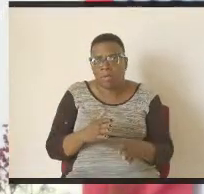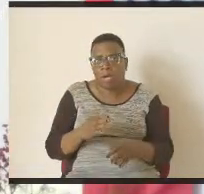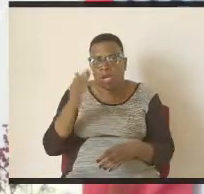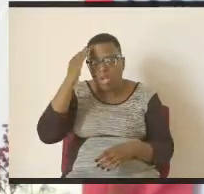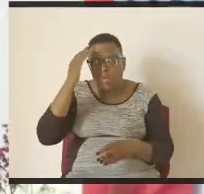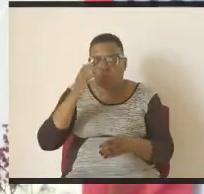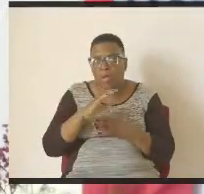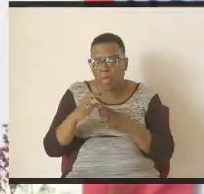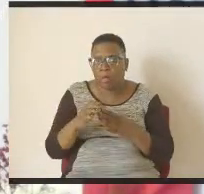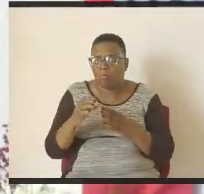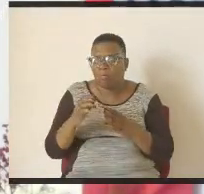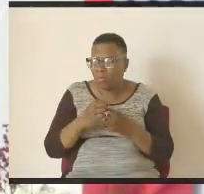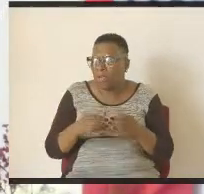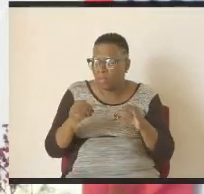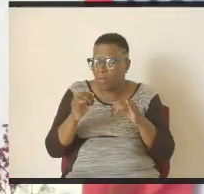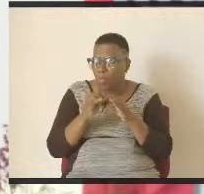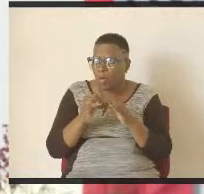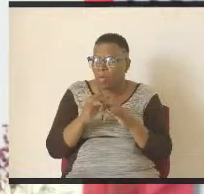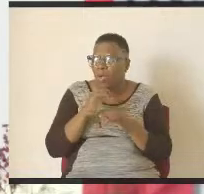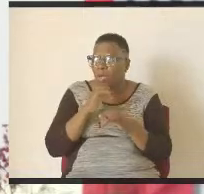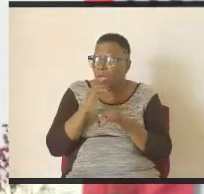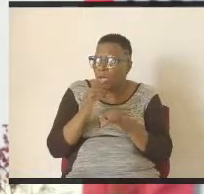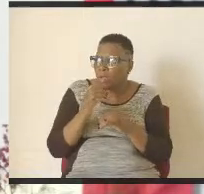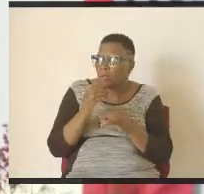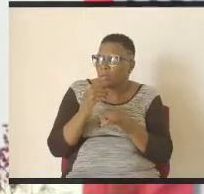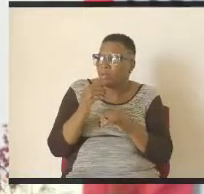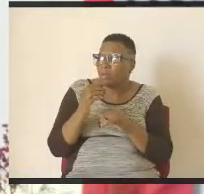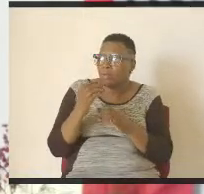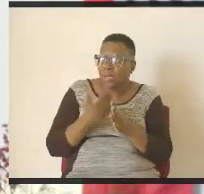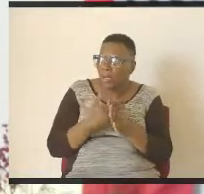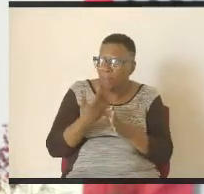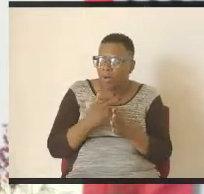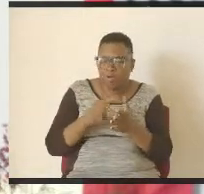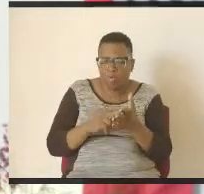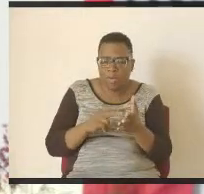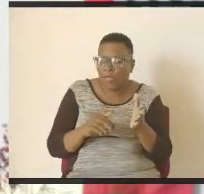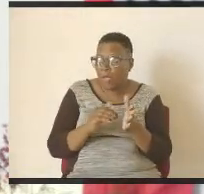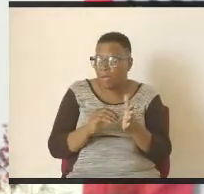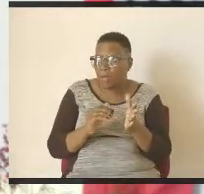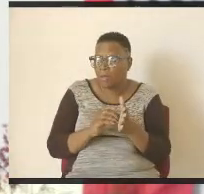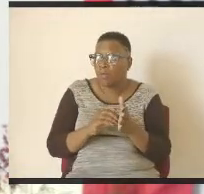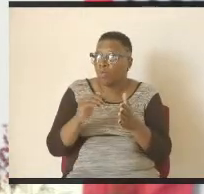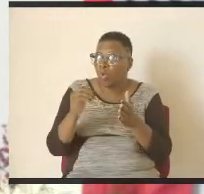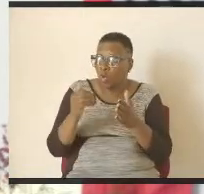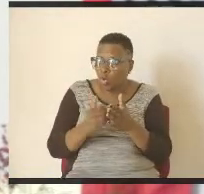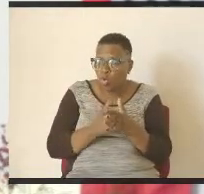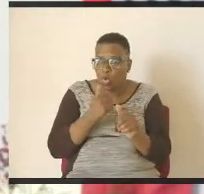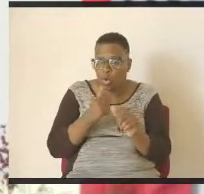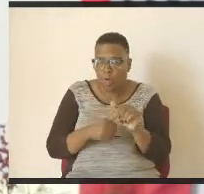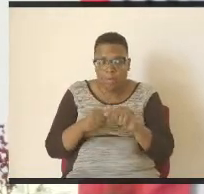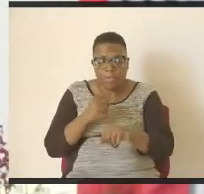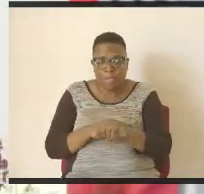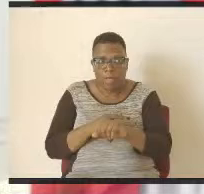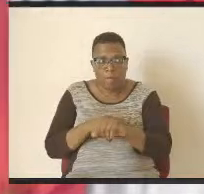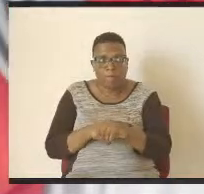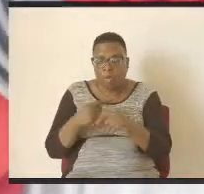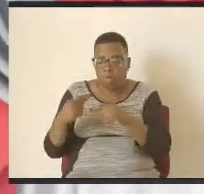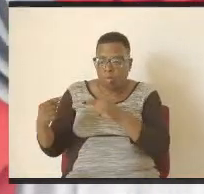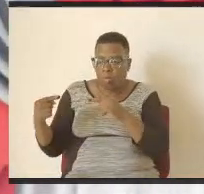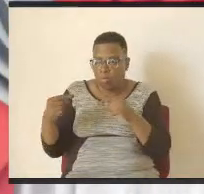very important for us to keep in mind. The inner turmoil, the weight of the